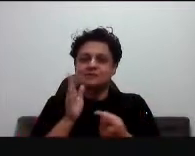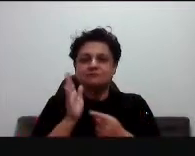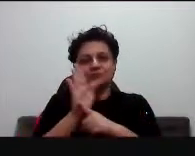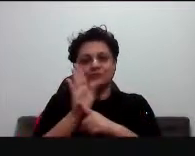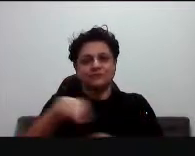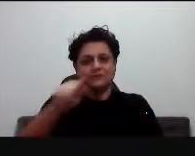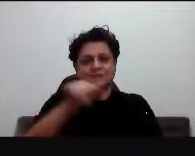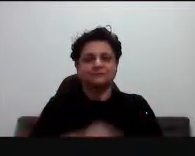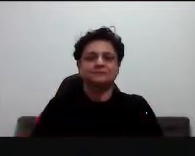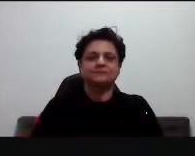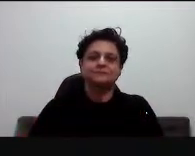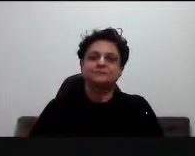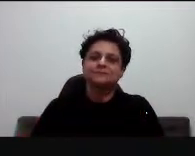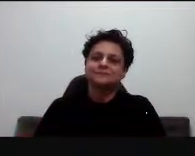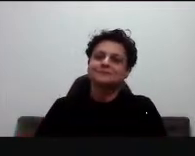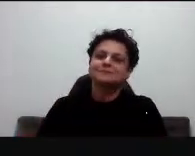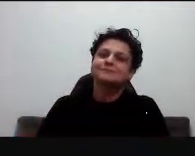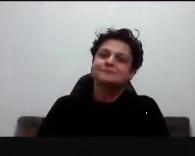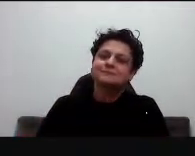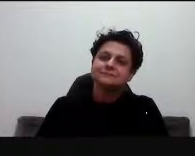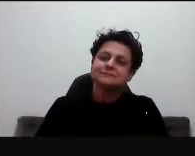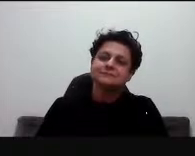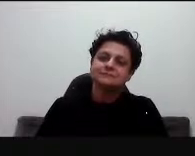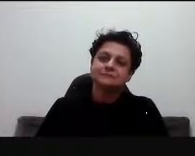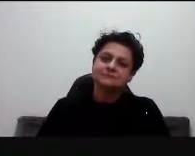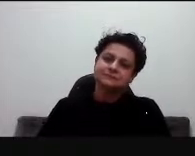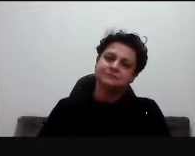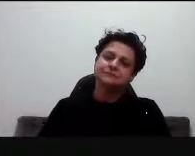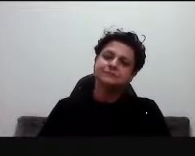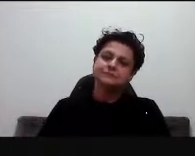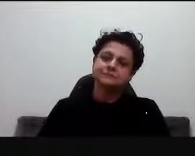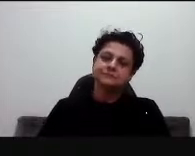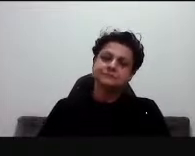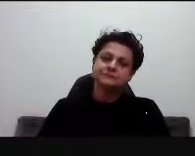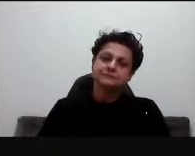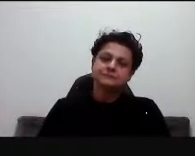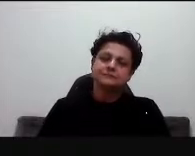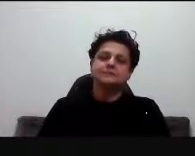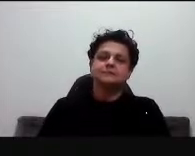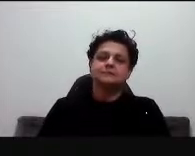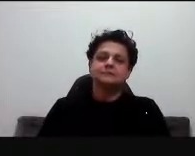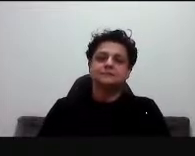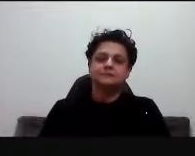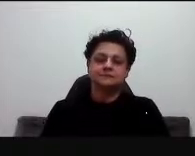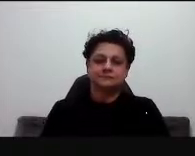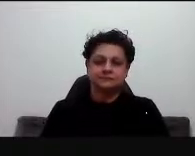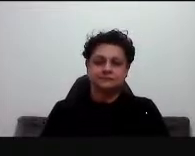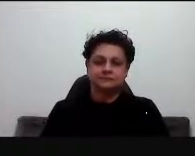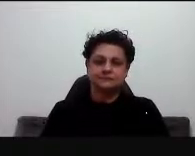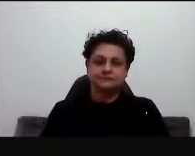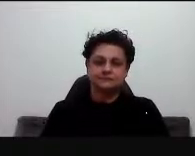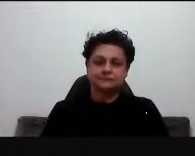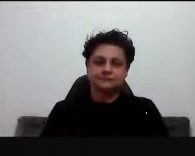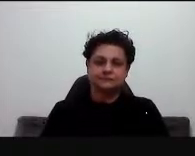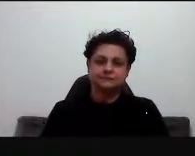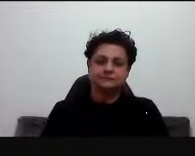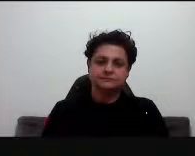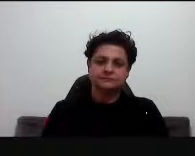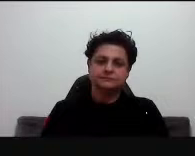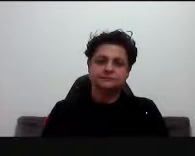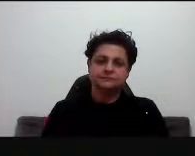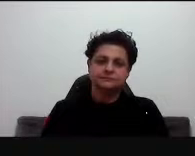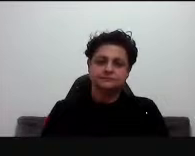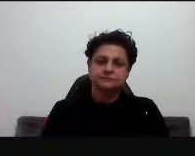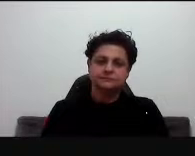Thanks, Graham. We don't have other questions. We have a lot of comments here. Thanking you for the